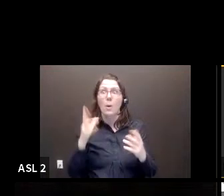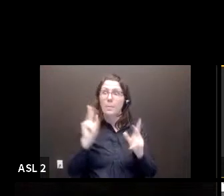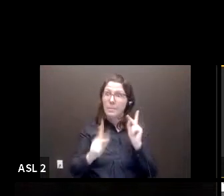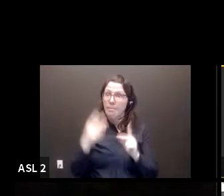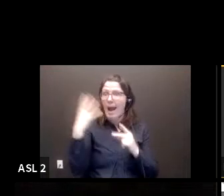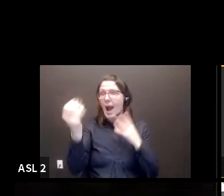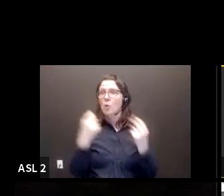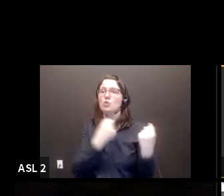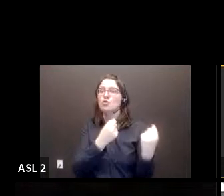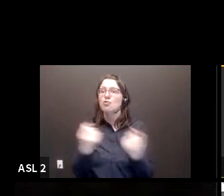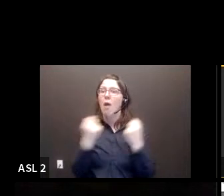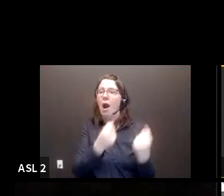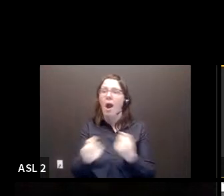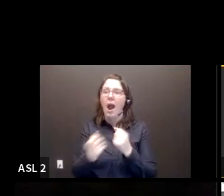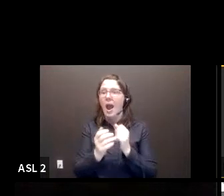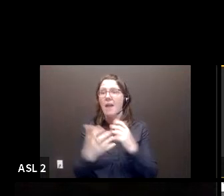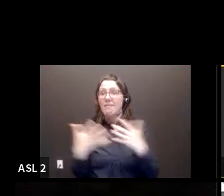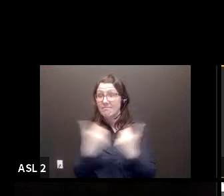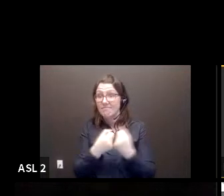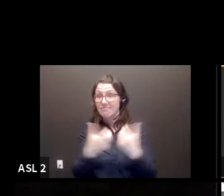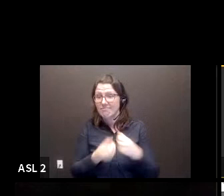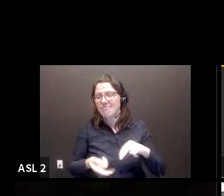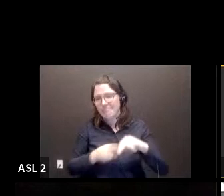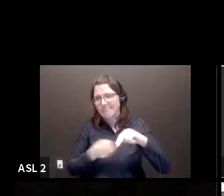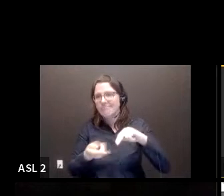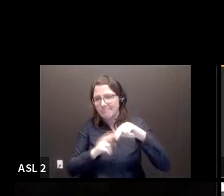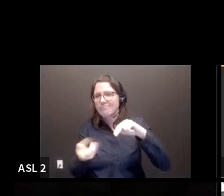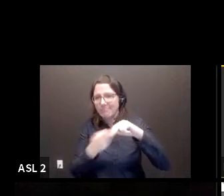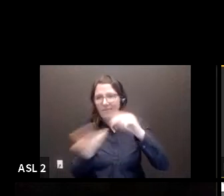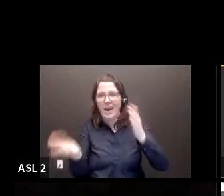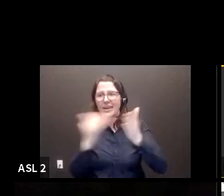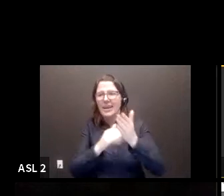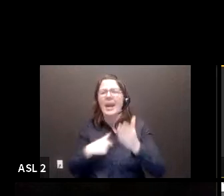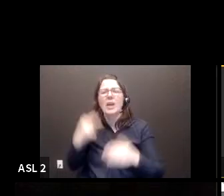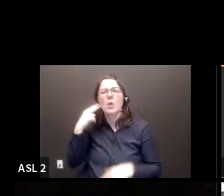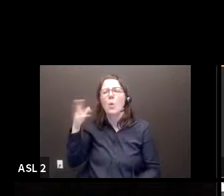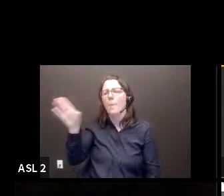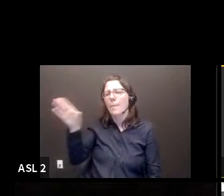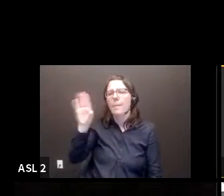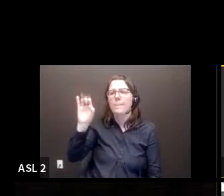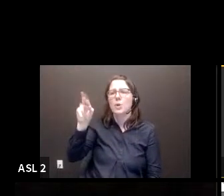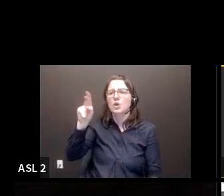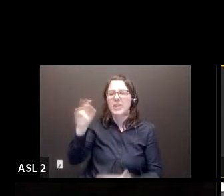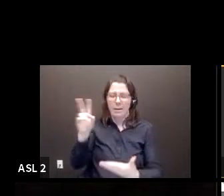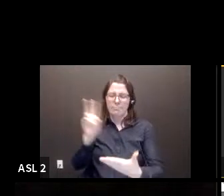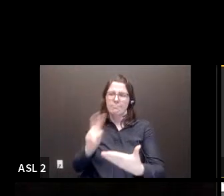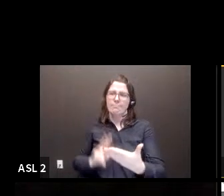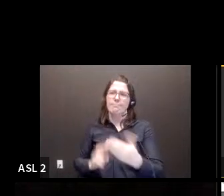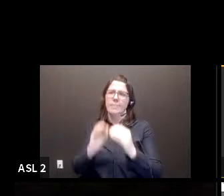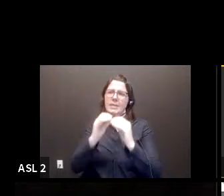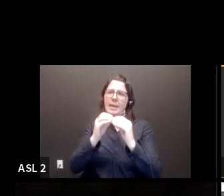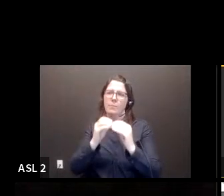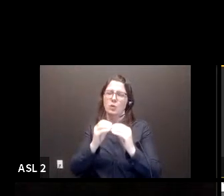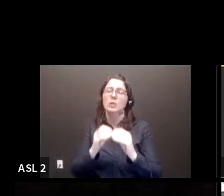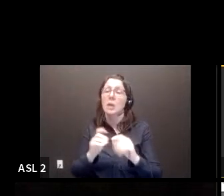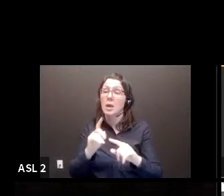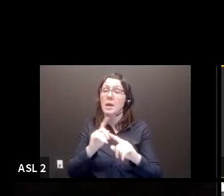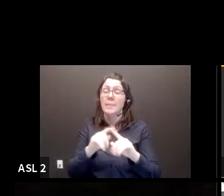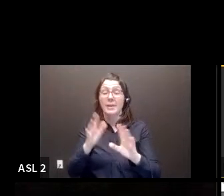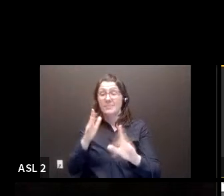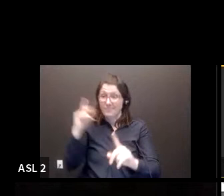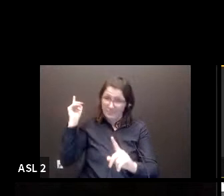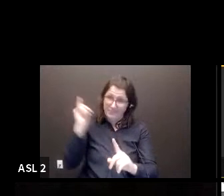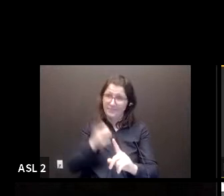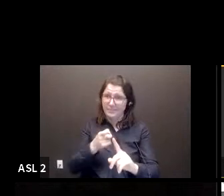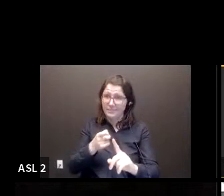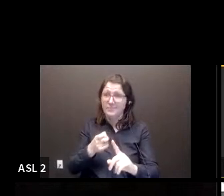know inspector superintendent bernier had done a revision of the numbers but basically what it came down to chair was the